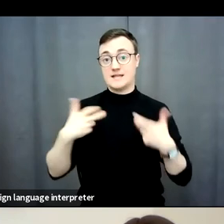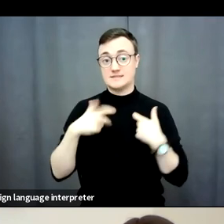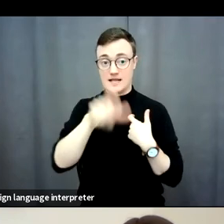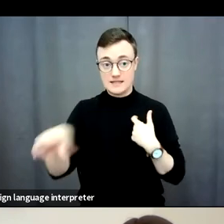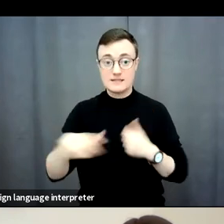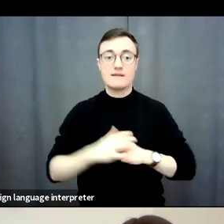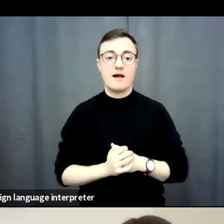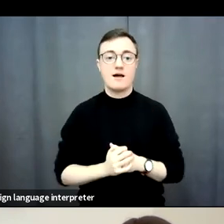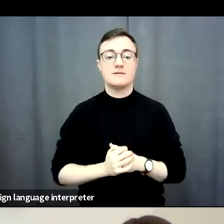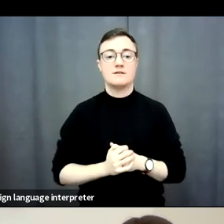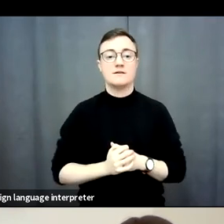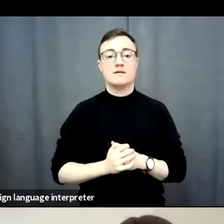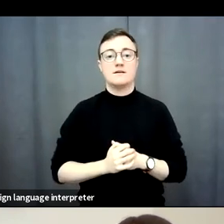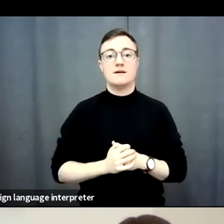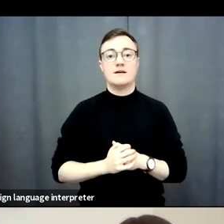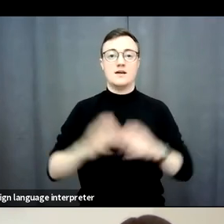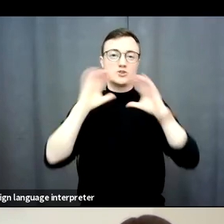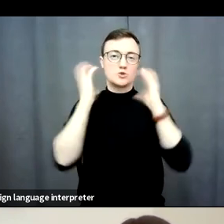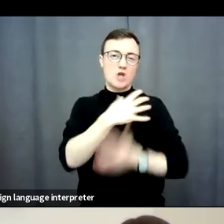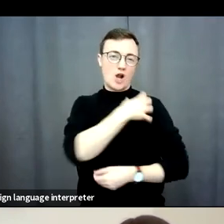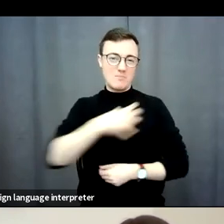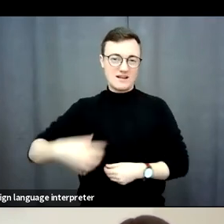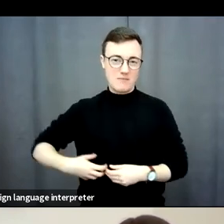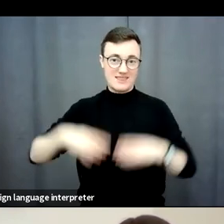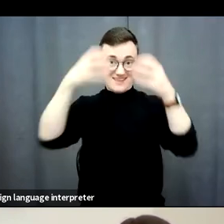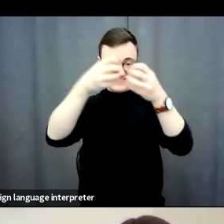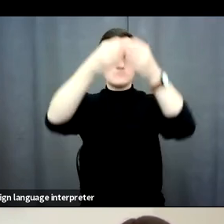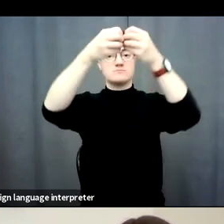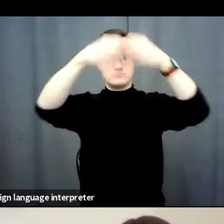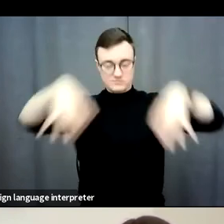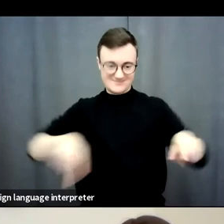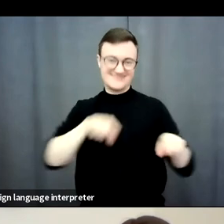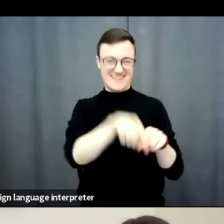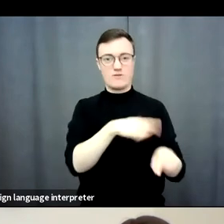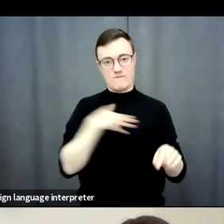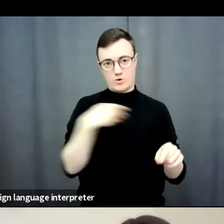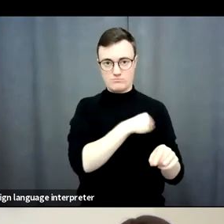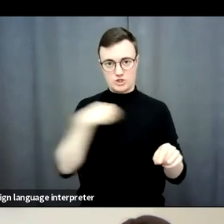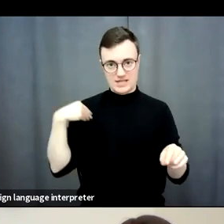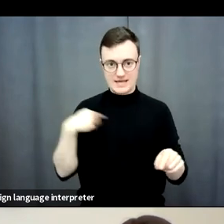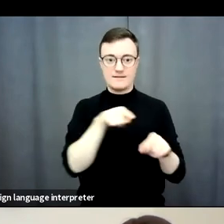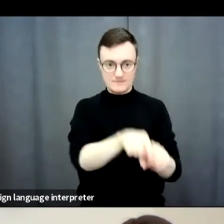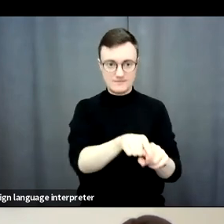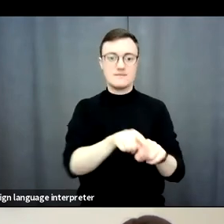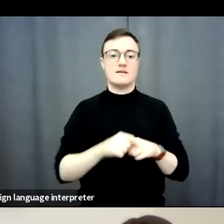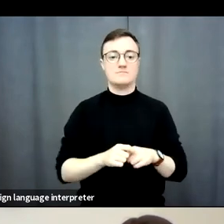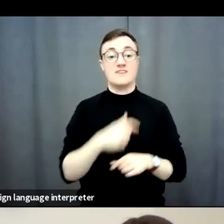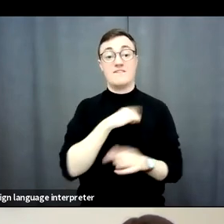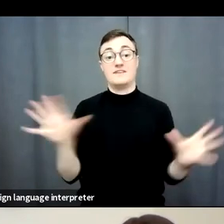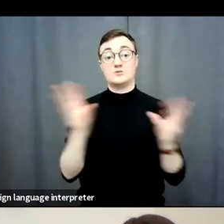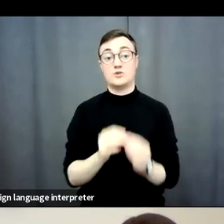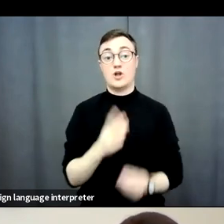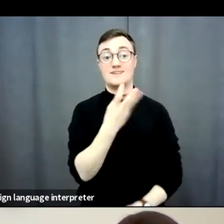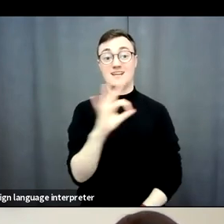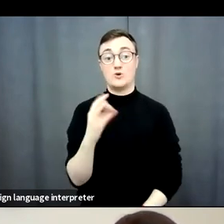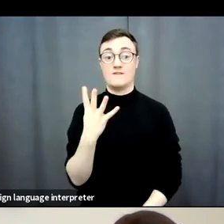an agency under the Ministry of Social Affairs, and we are one of 342 agencies